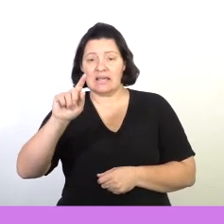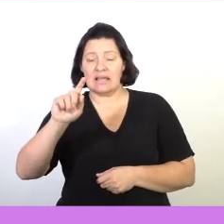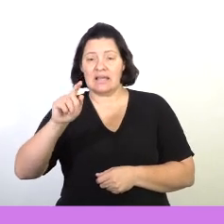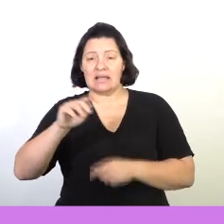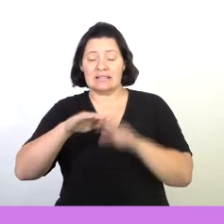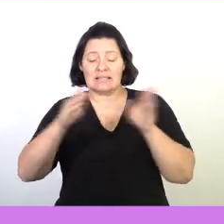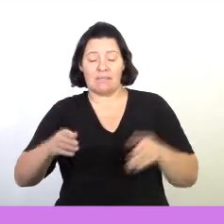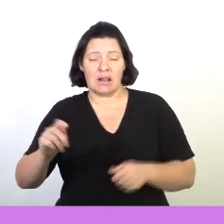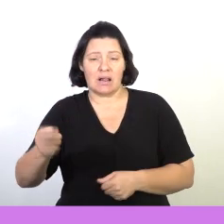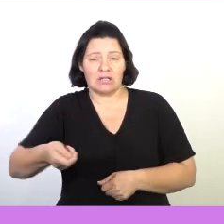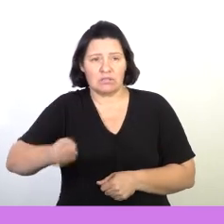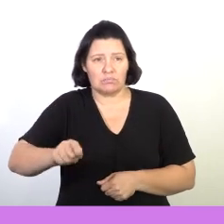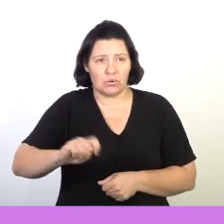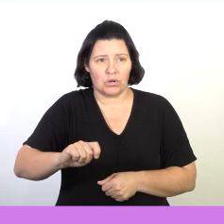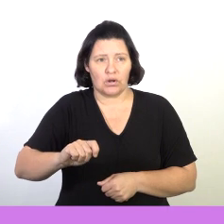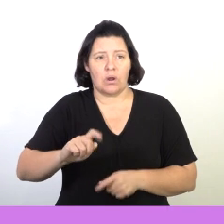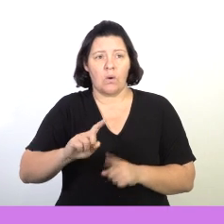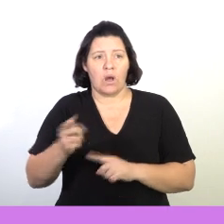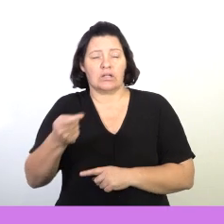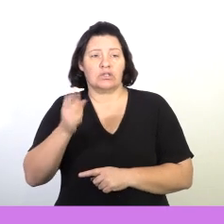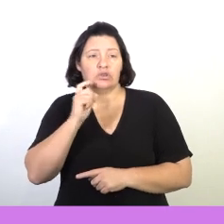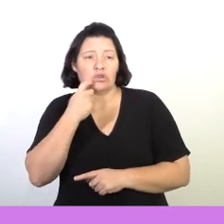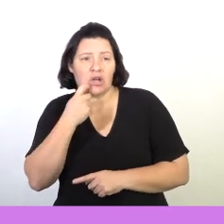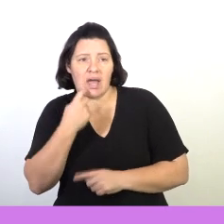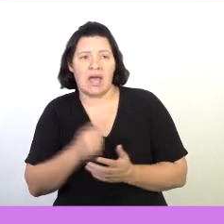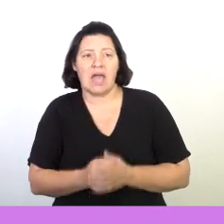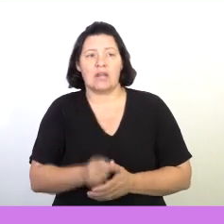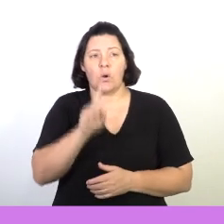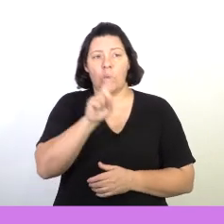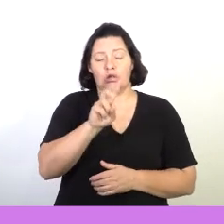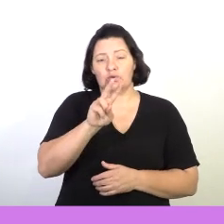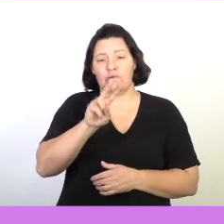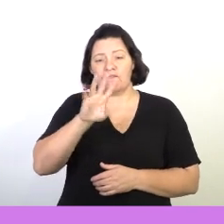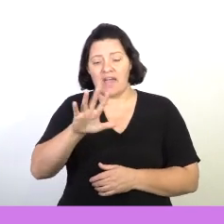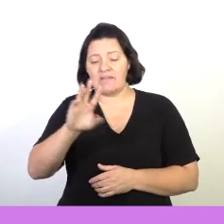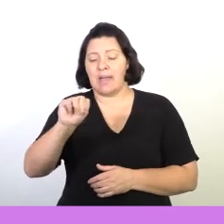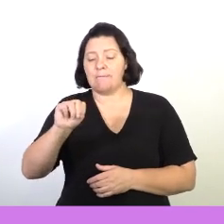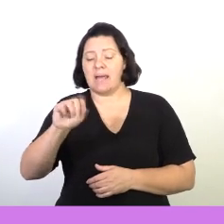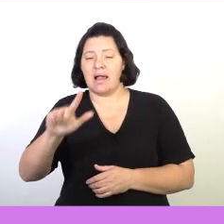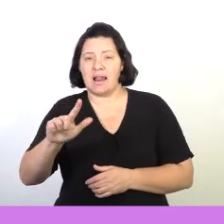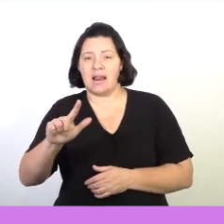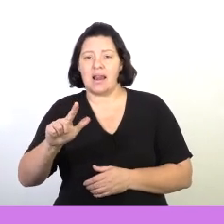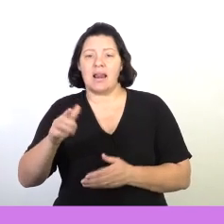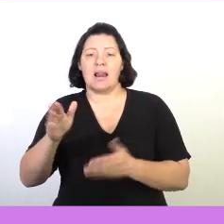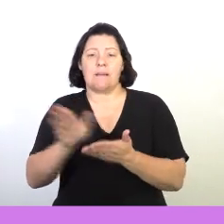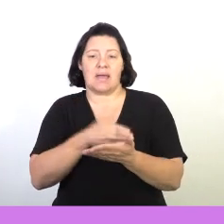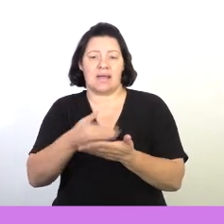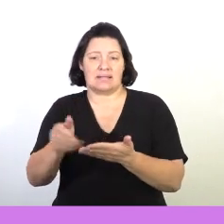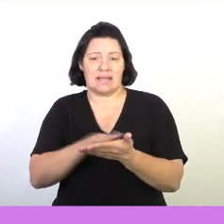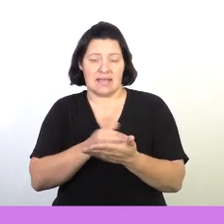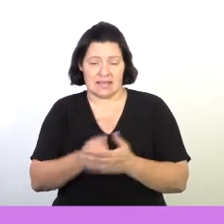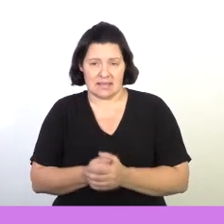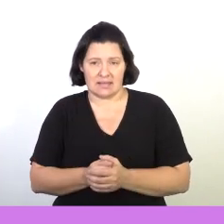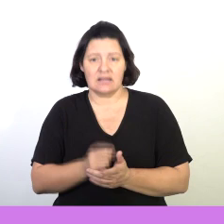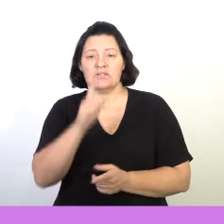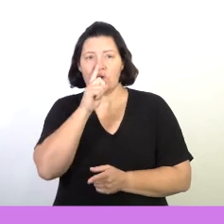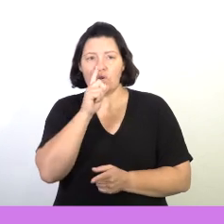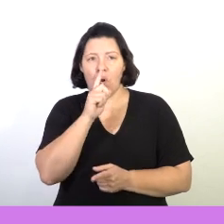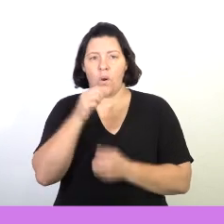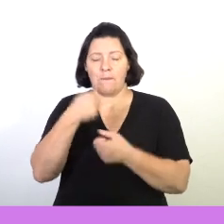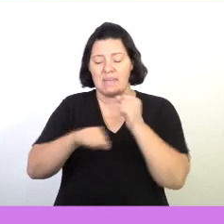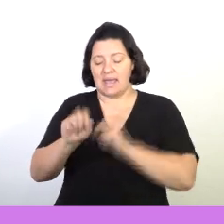1.5 tablespoons of sugar, and 125 milliliter of butter. Here is some